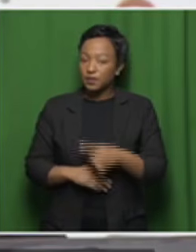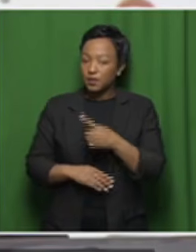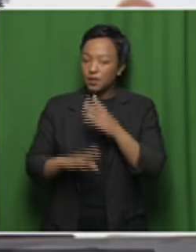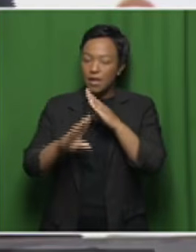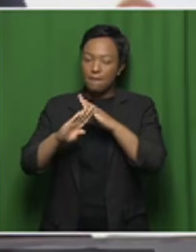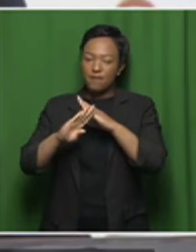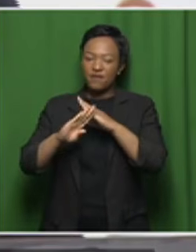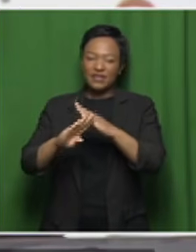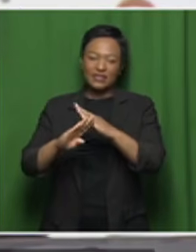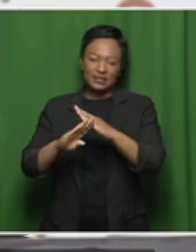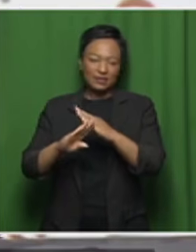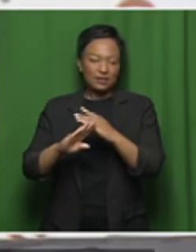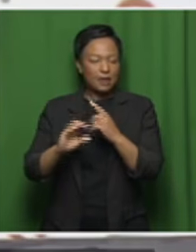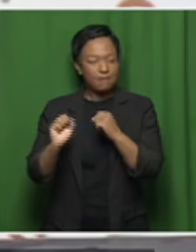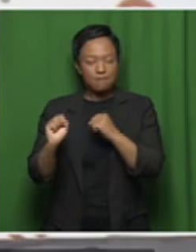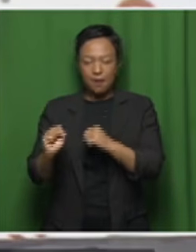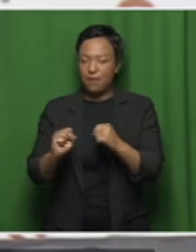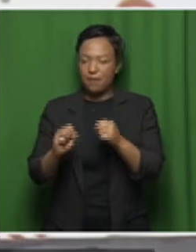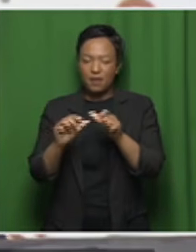Approximately